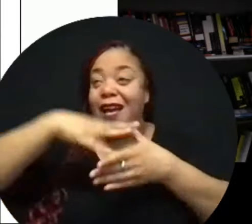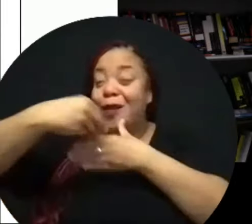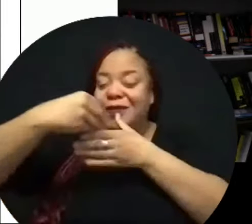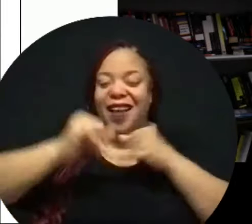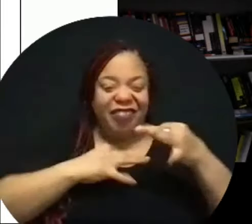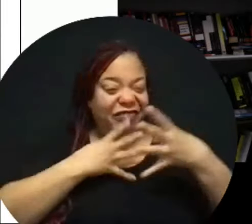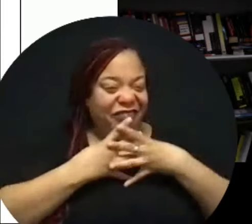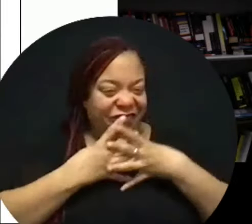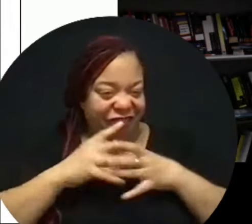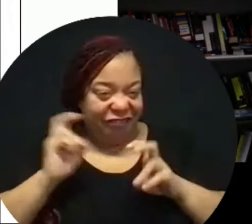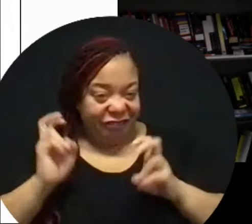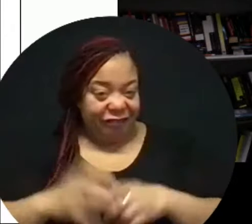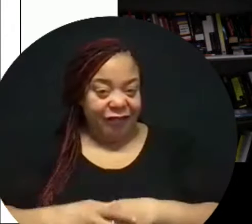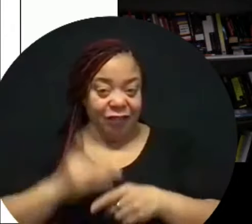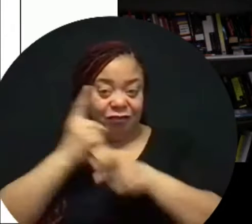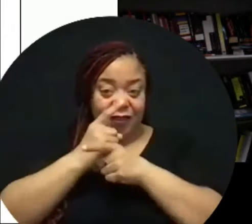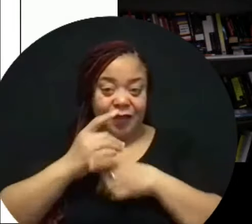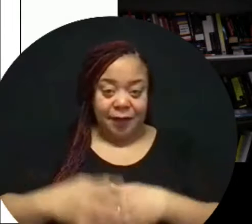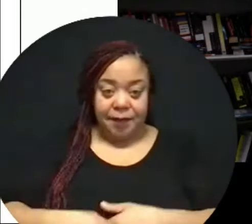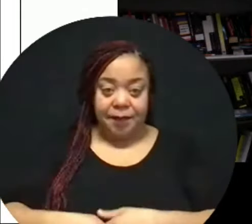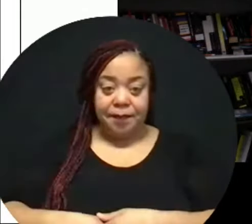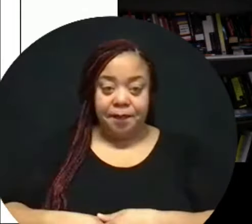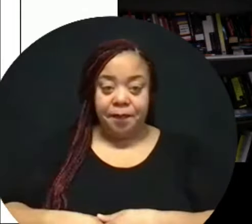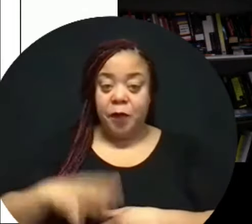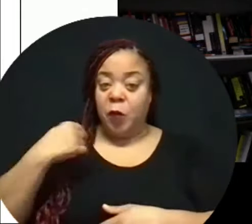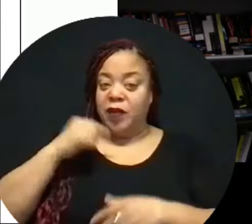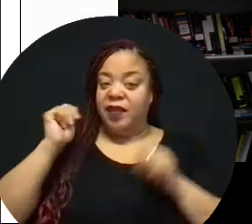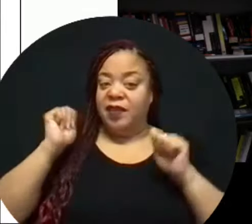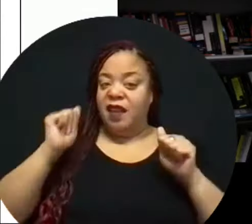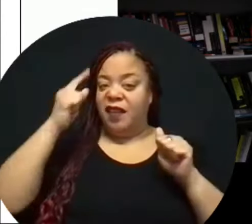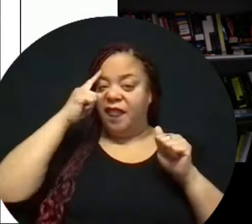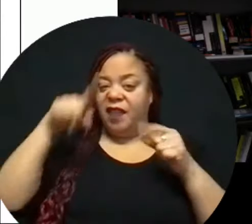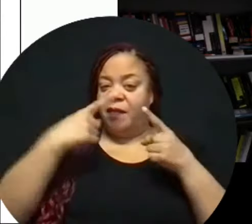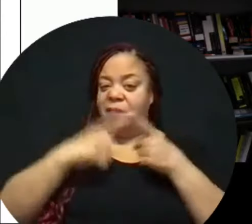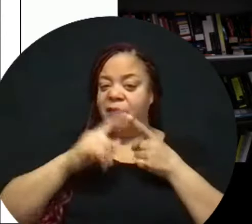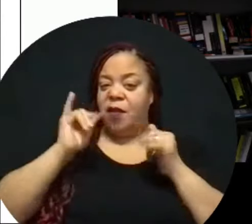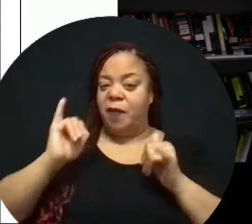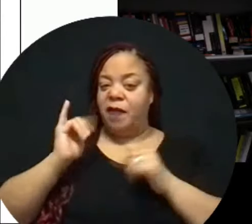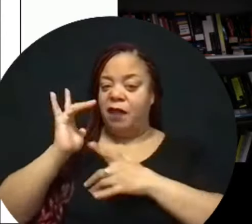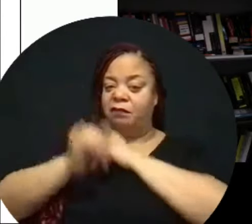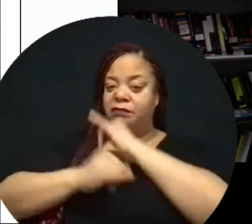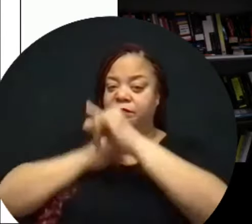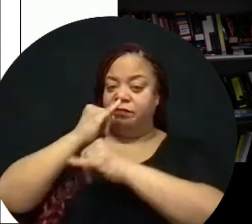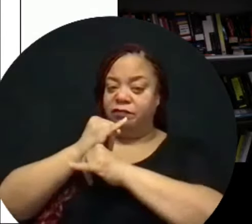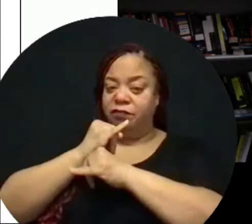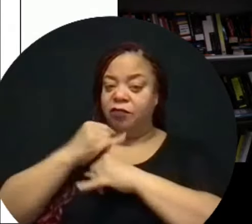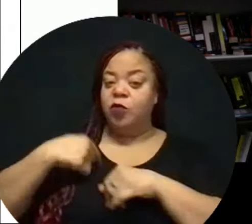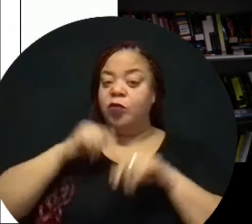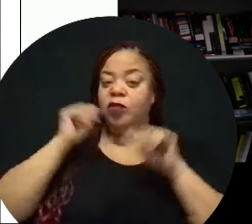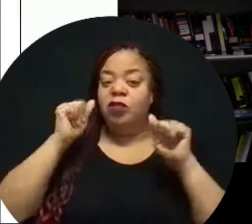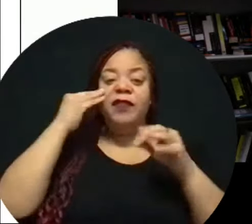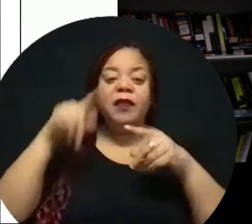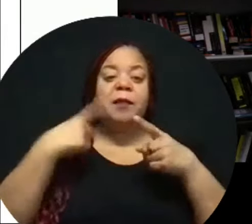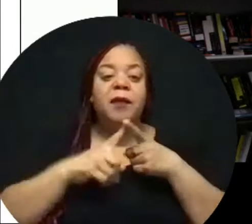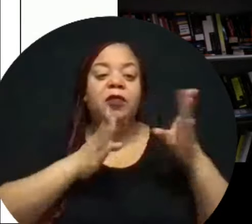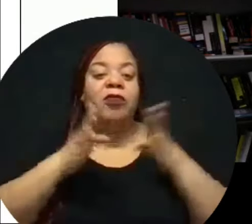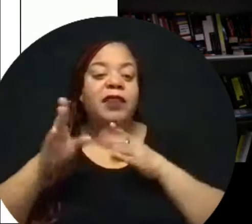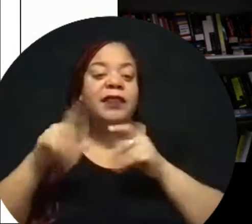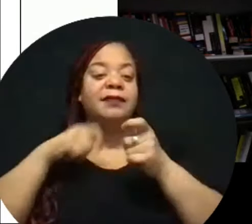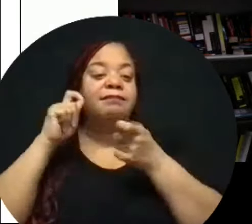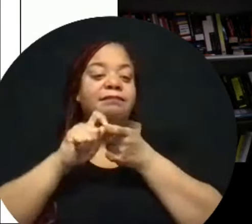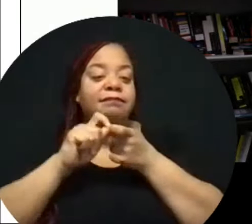that anti-Blackness is a fundamental grammar of racial capitalism globally, such that it